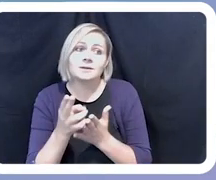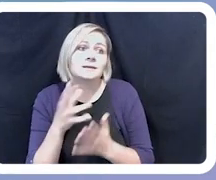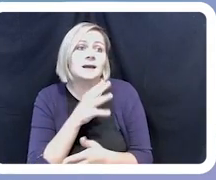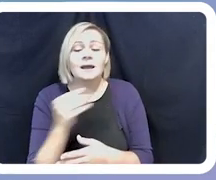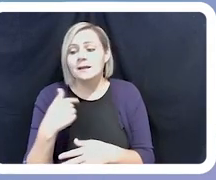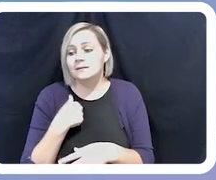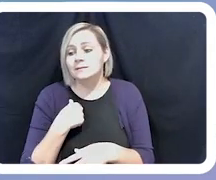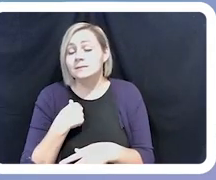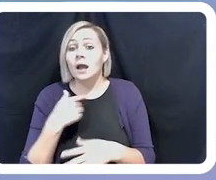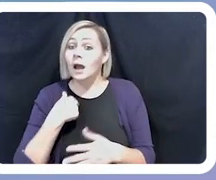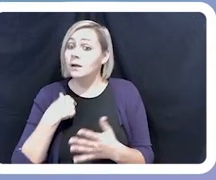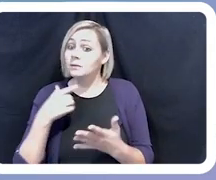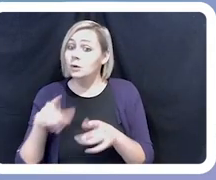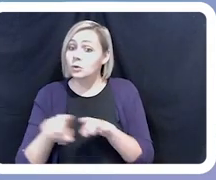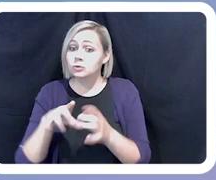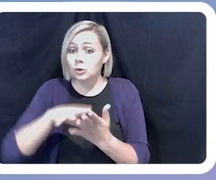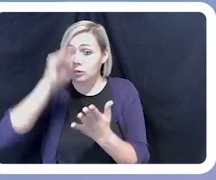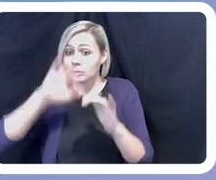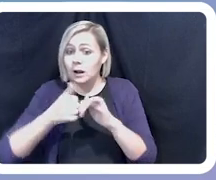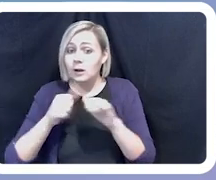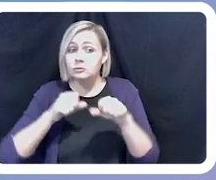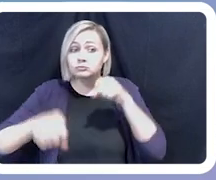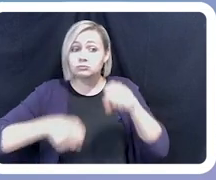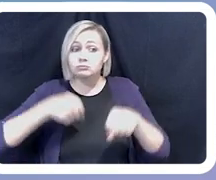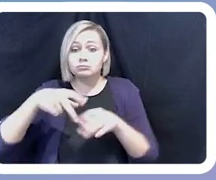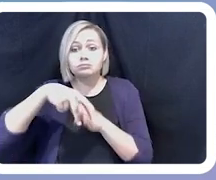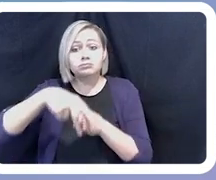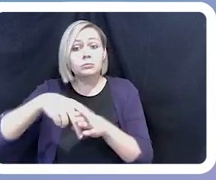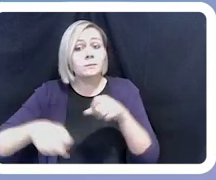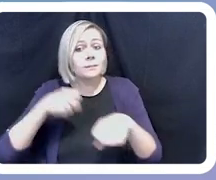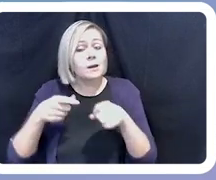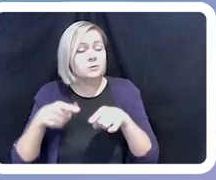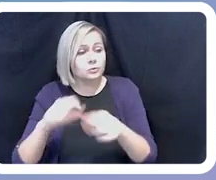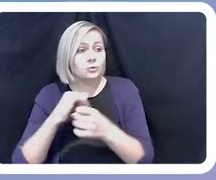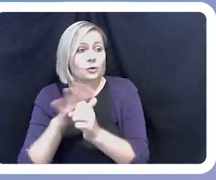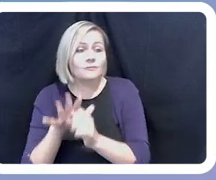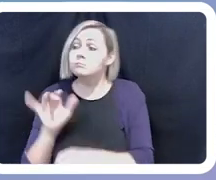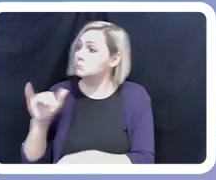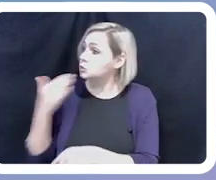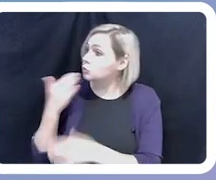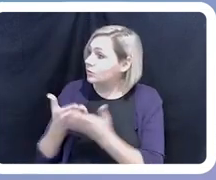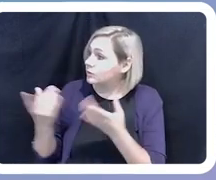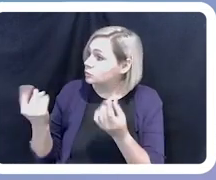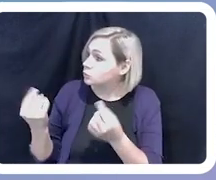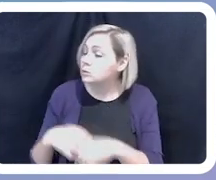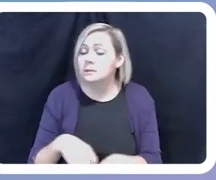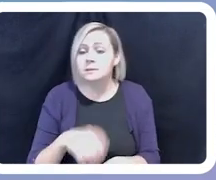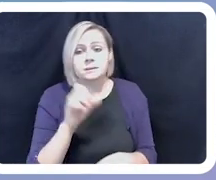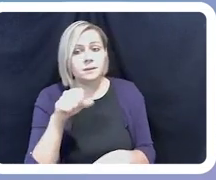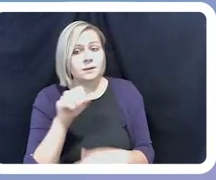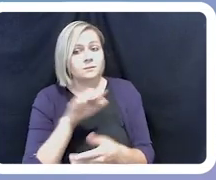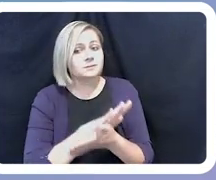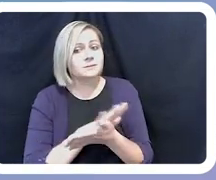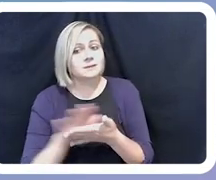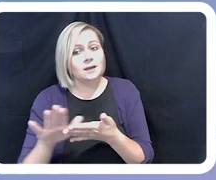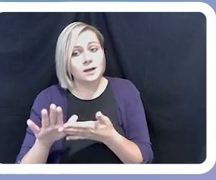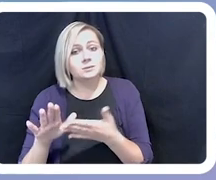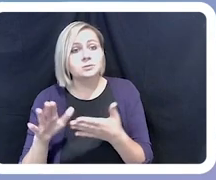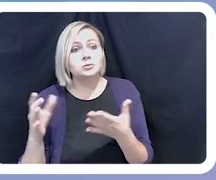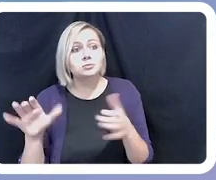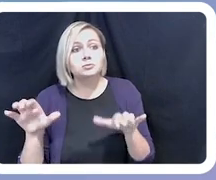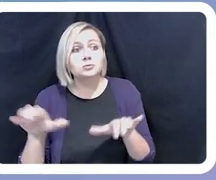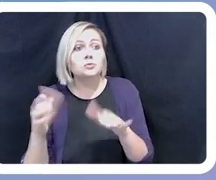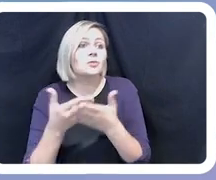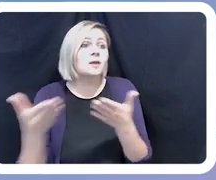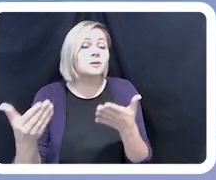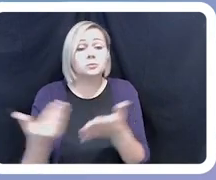And I learned how to ride my bike during COVID. It's a good thing to do. So it was really nice to do things that